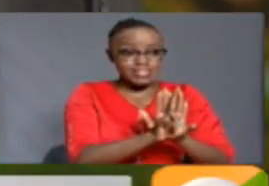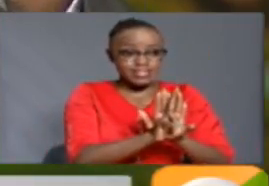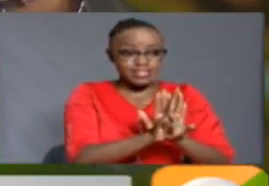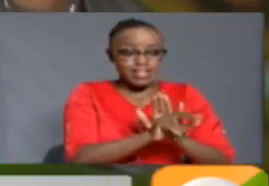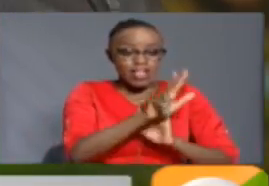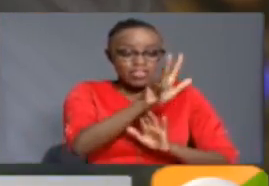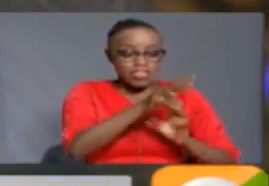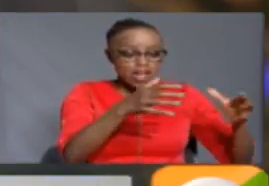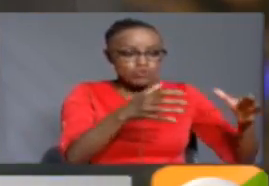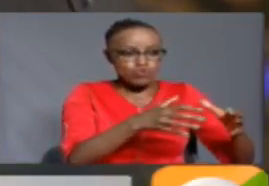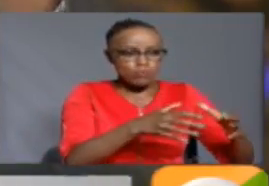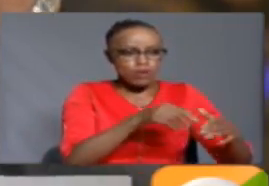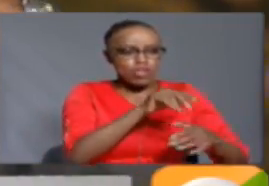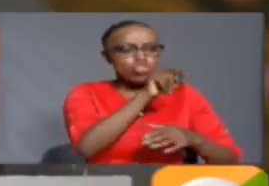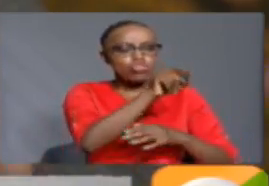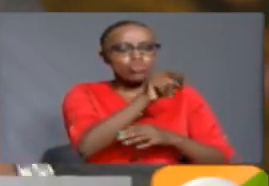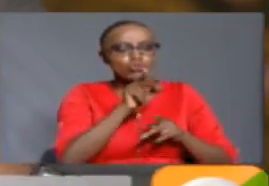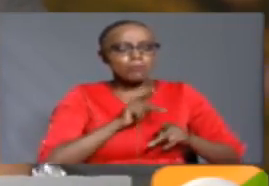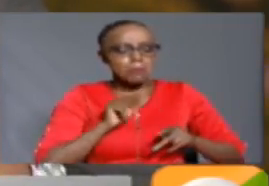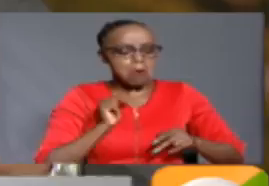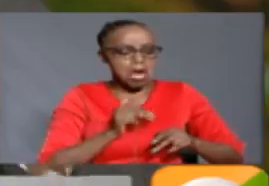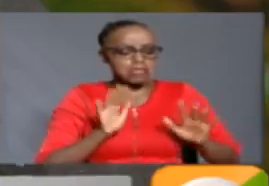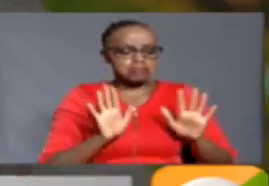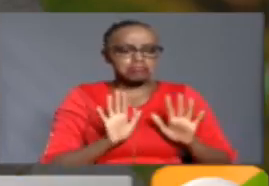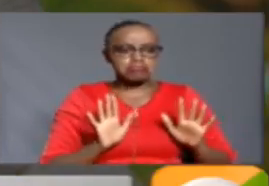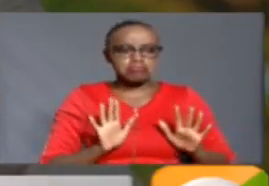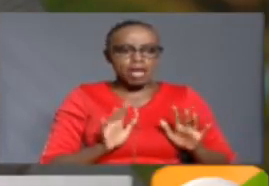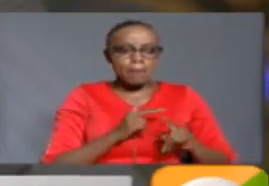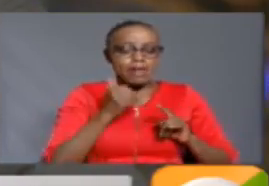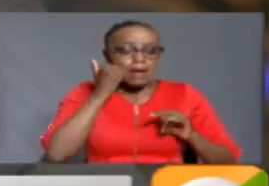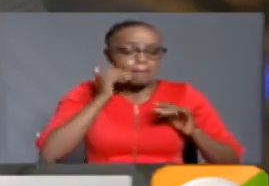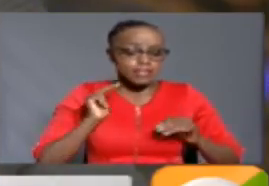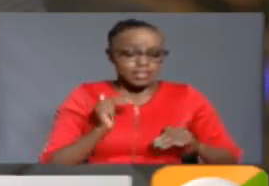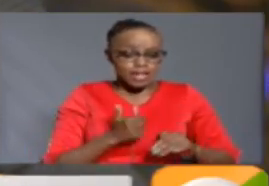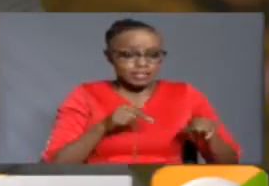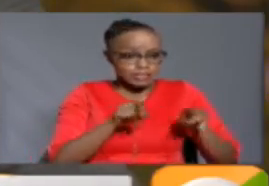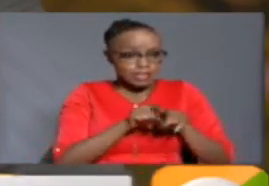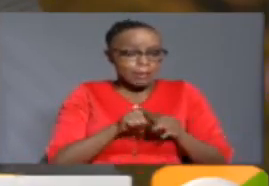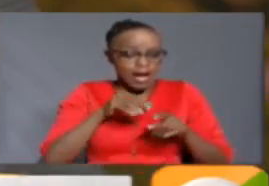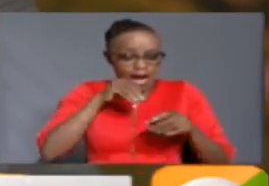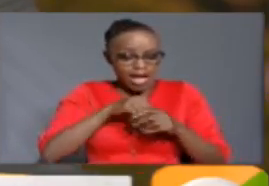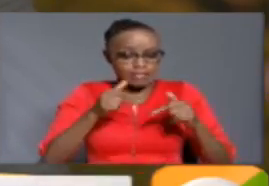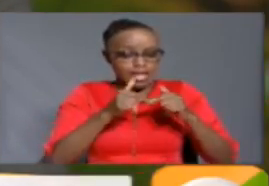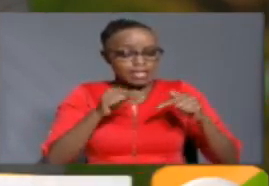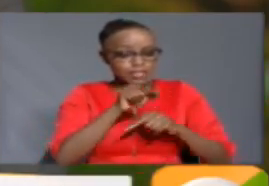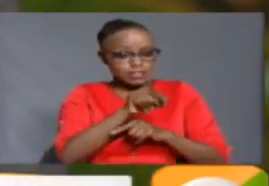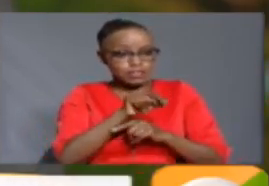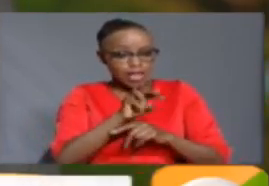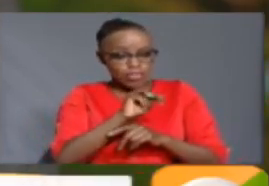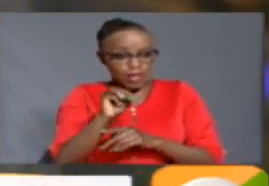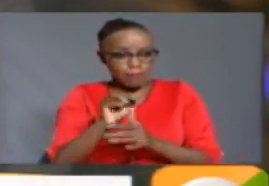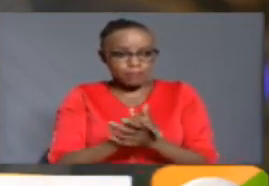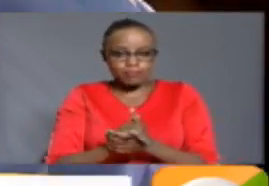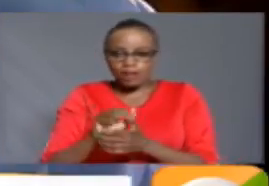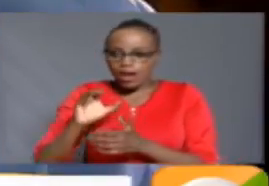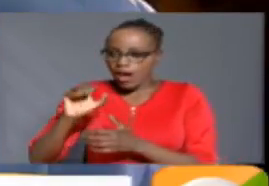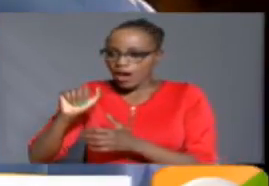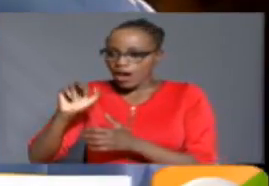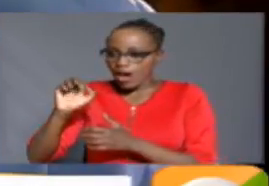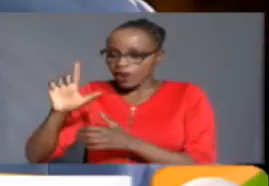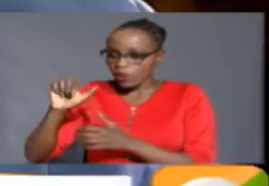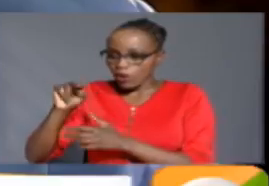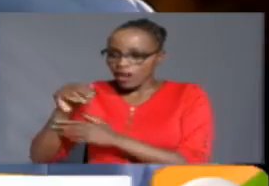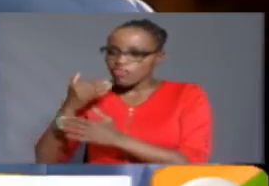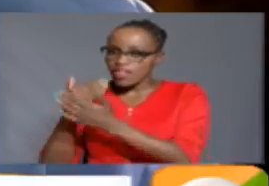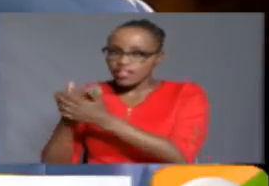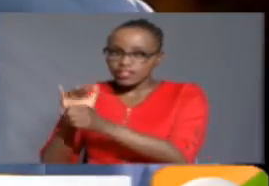third parties. They are those people. They're not us. Okay. But patients are us. So it's an us against them. Yes. Okay. Caroline? Good.